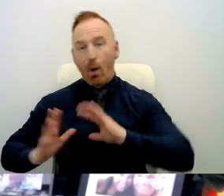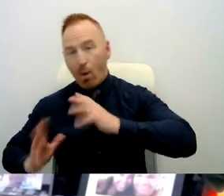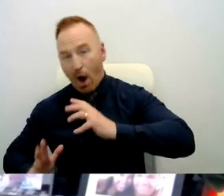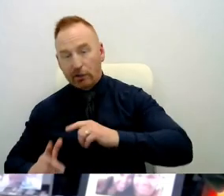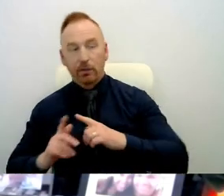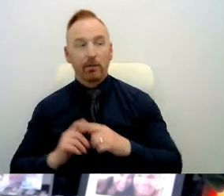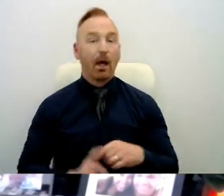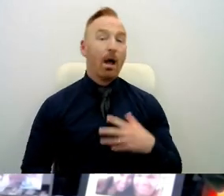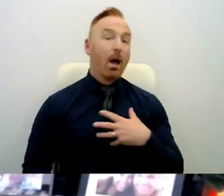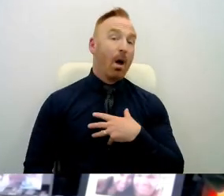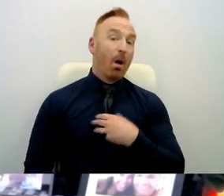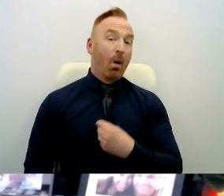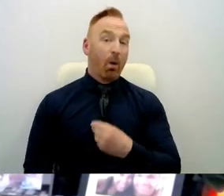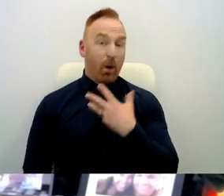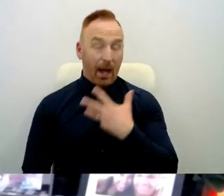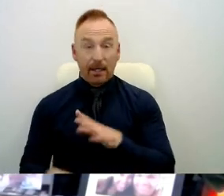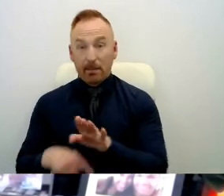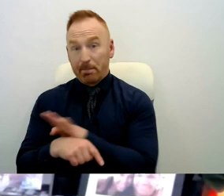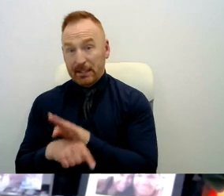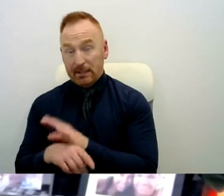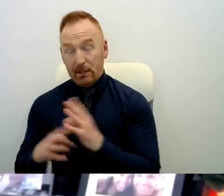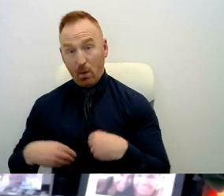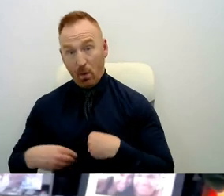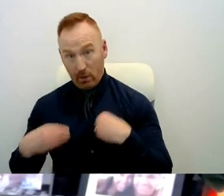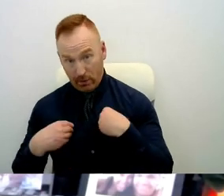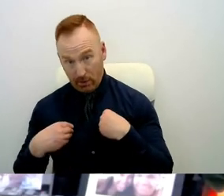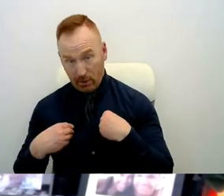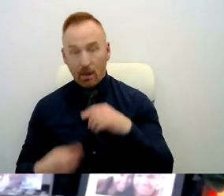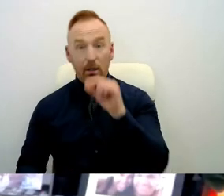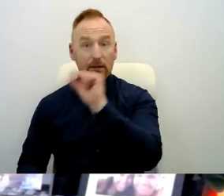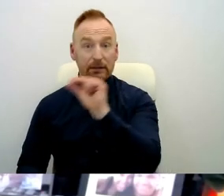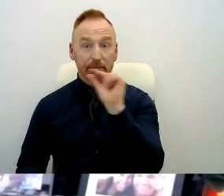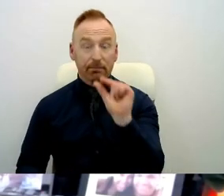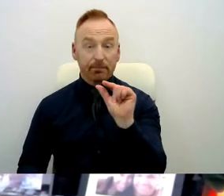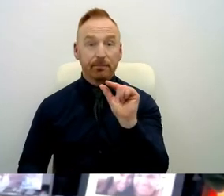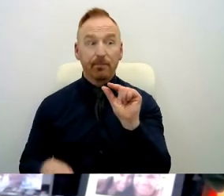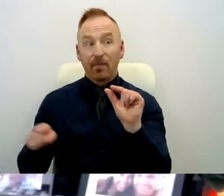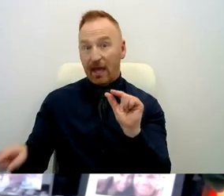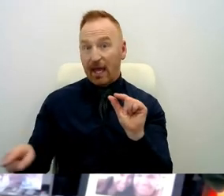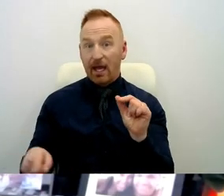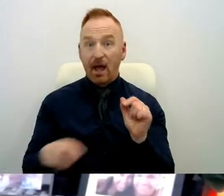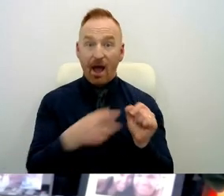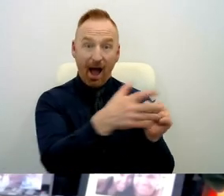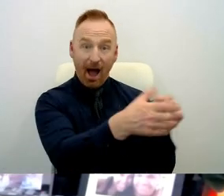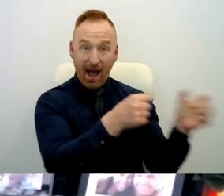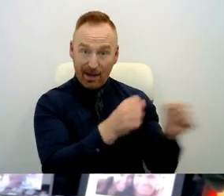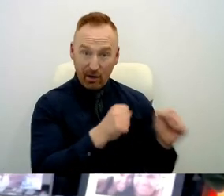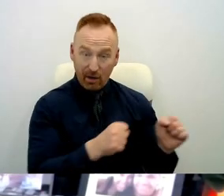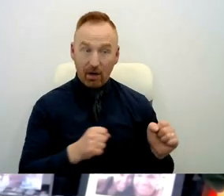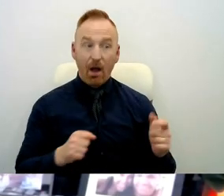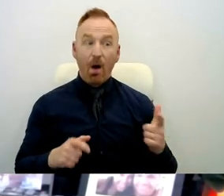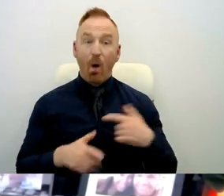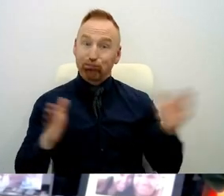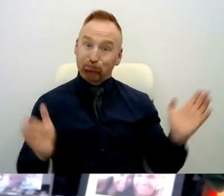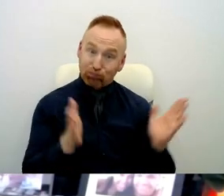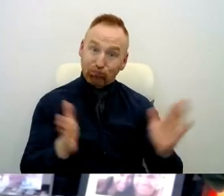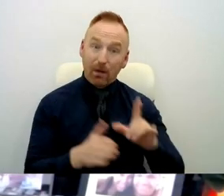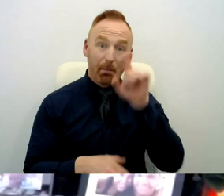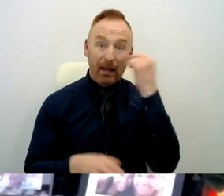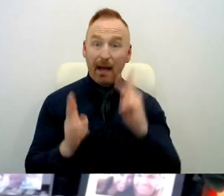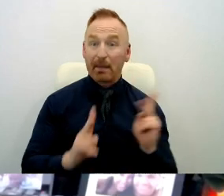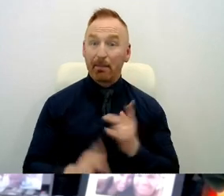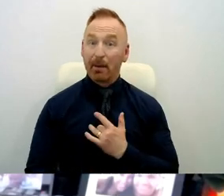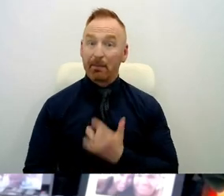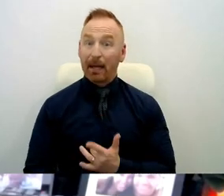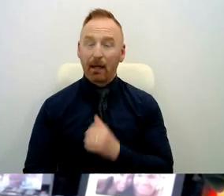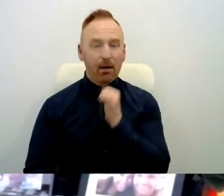laundresses. White business owners and the governments didn't hire or promote Black people, traditionally